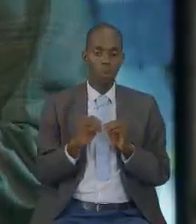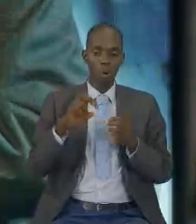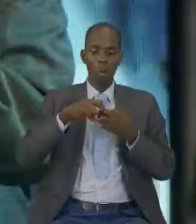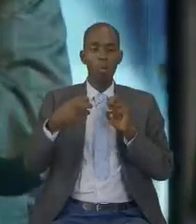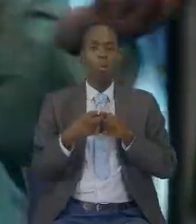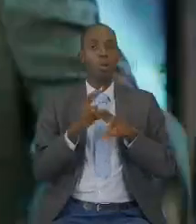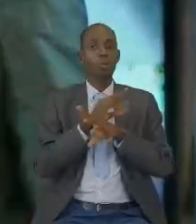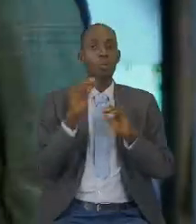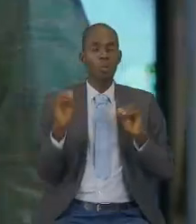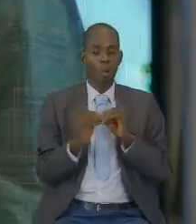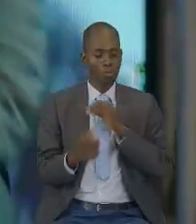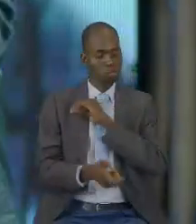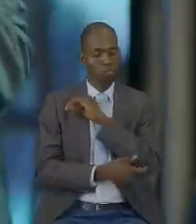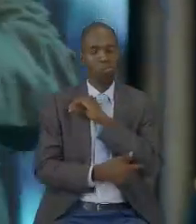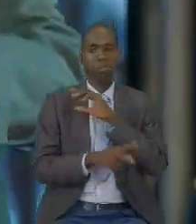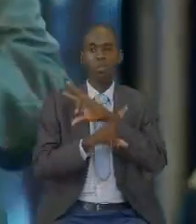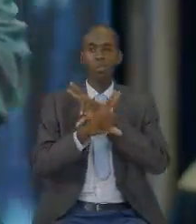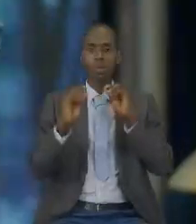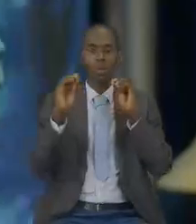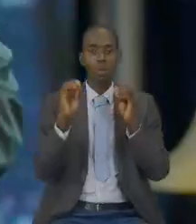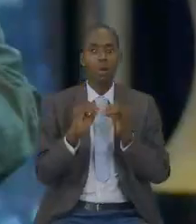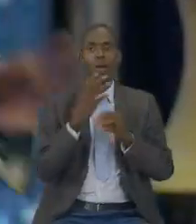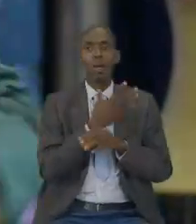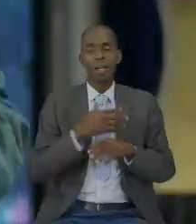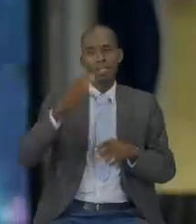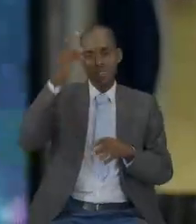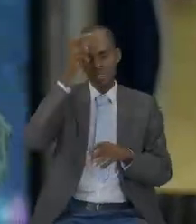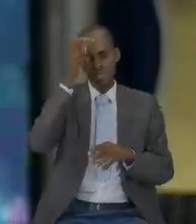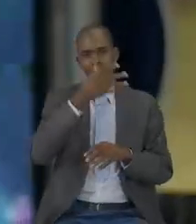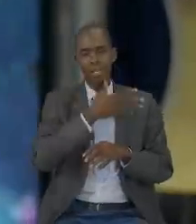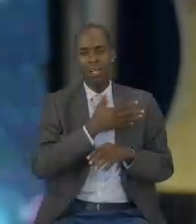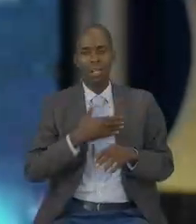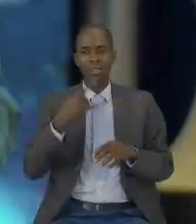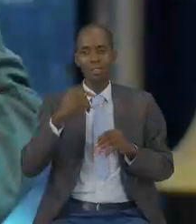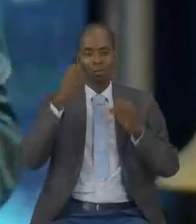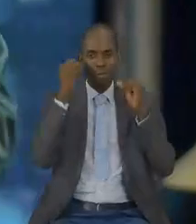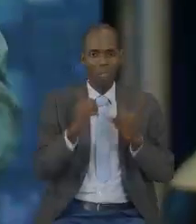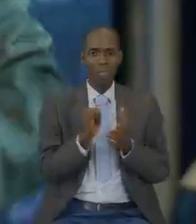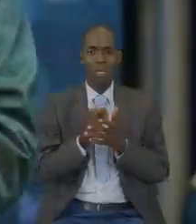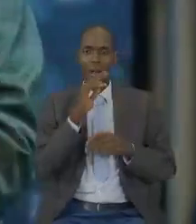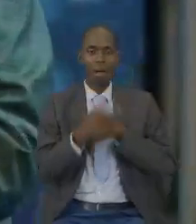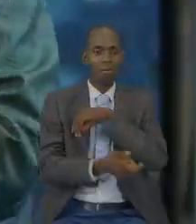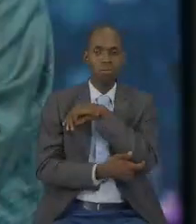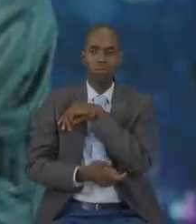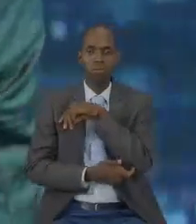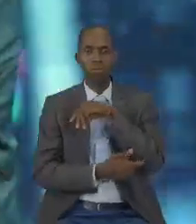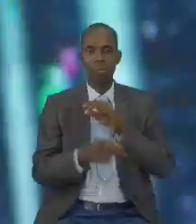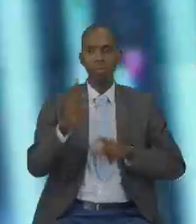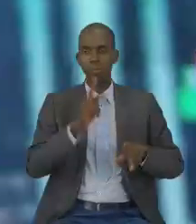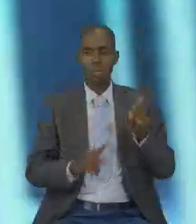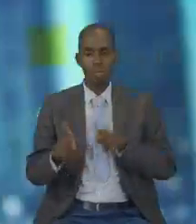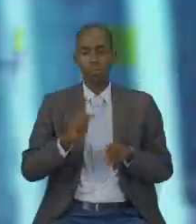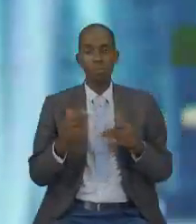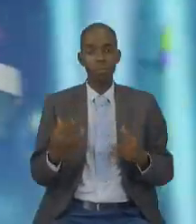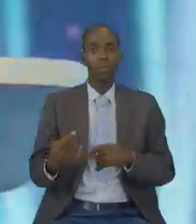no more, temptation no more. And the Satan and the demons that are tempting people and doing evil today, they